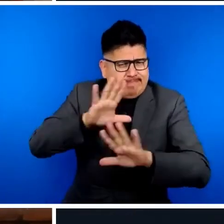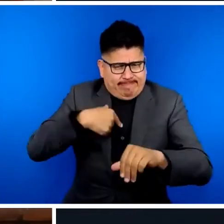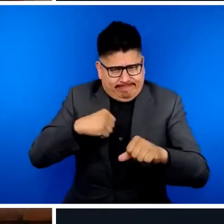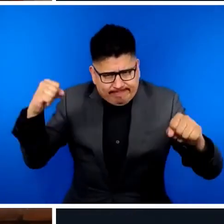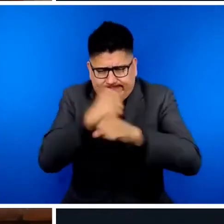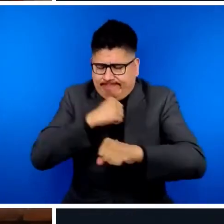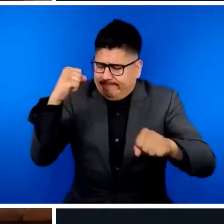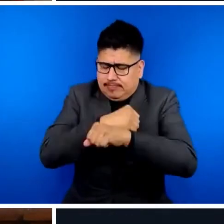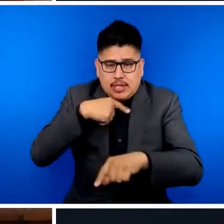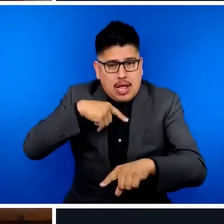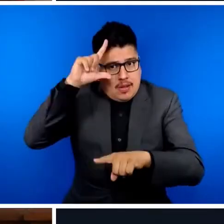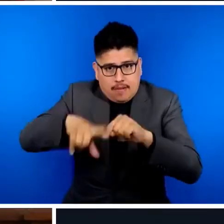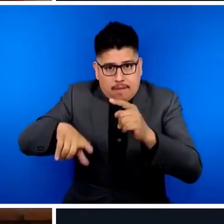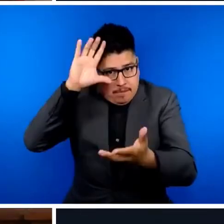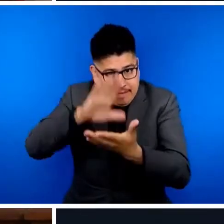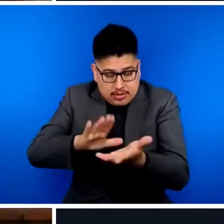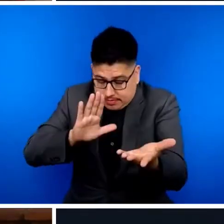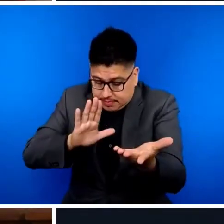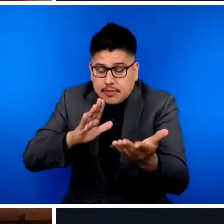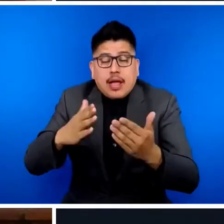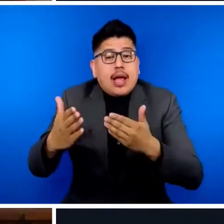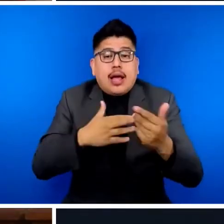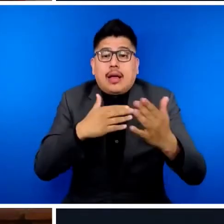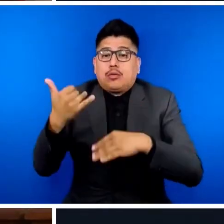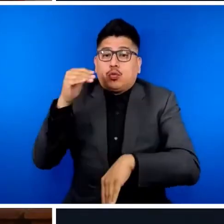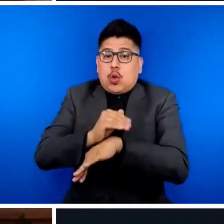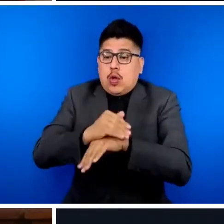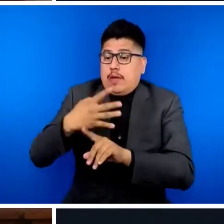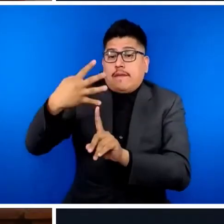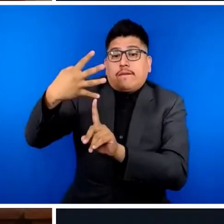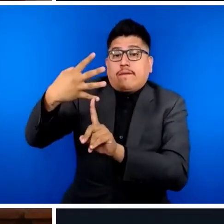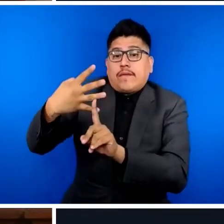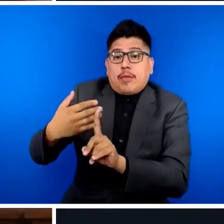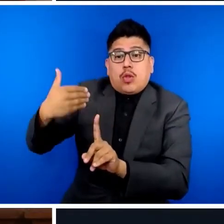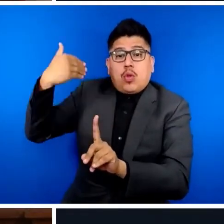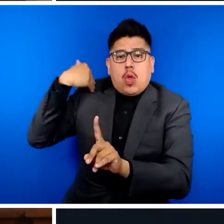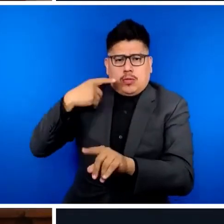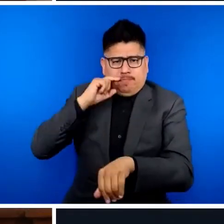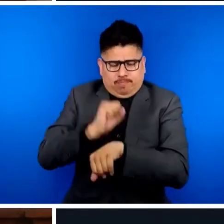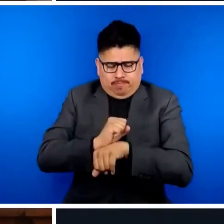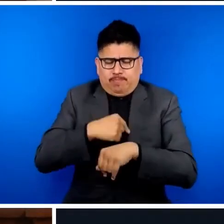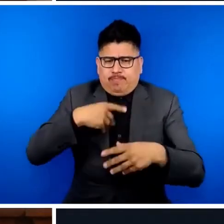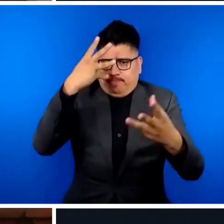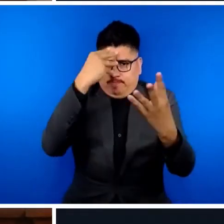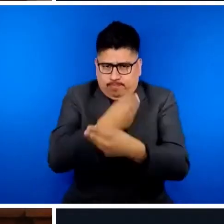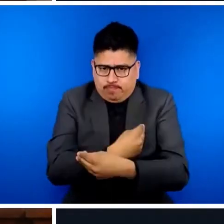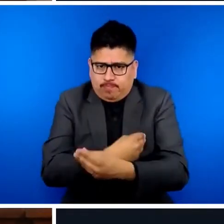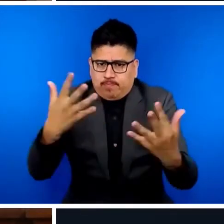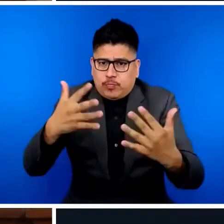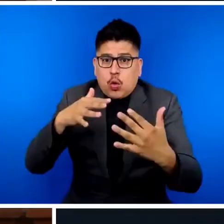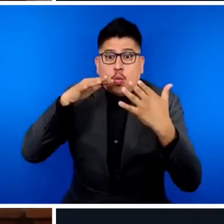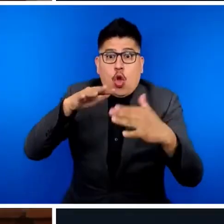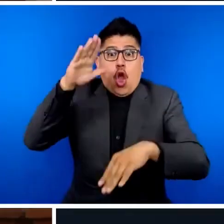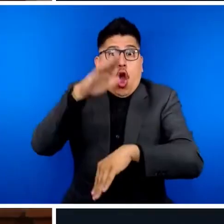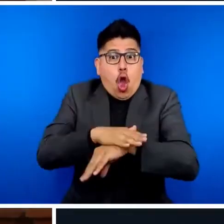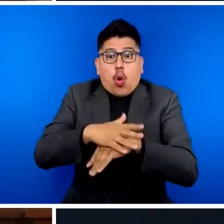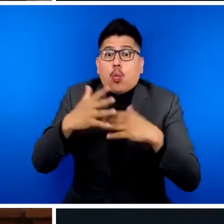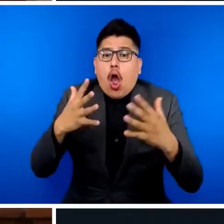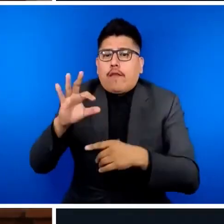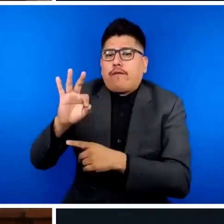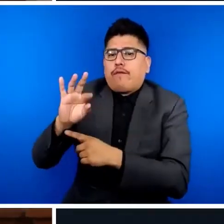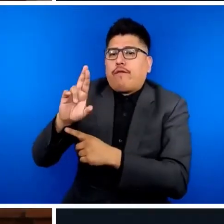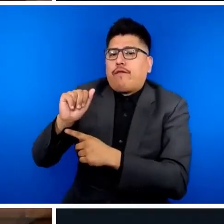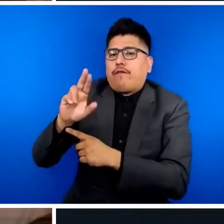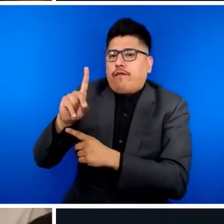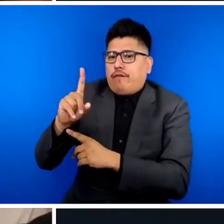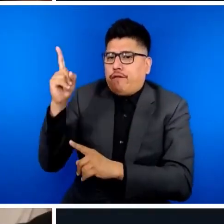although started 4 months ago, I am officially announcing the war on fraud to be led by our great